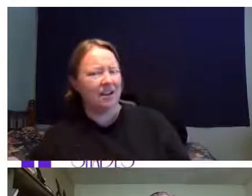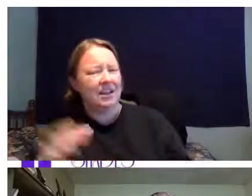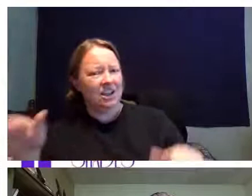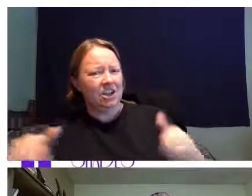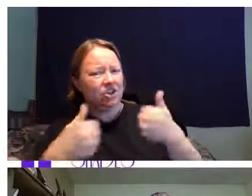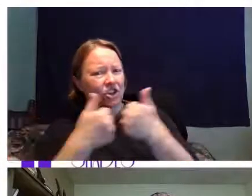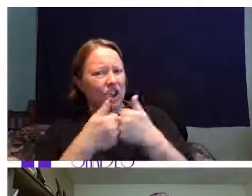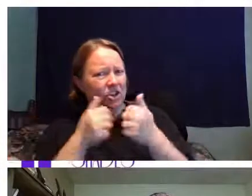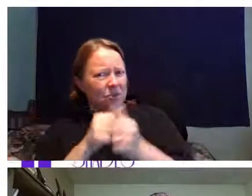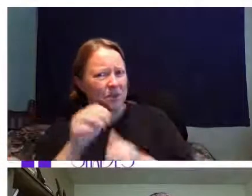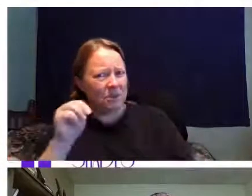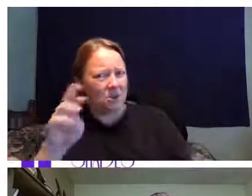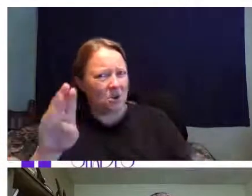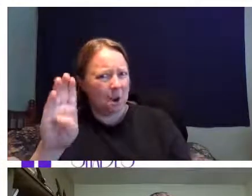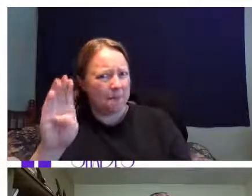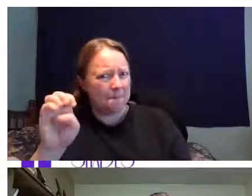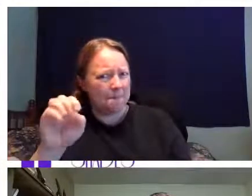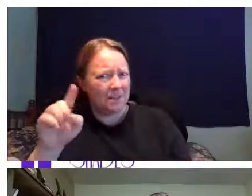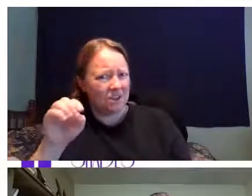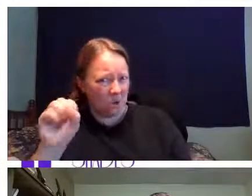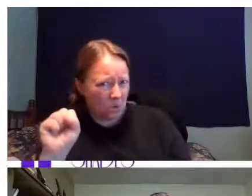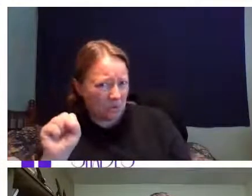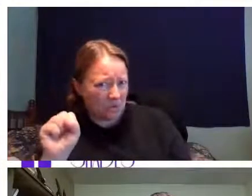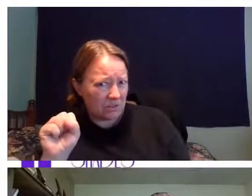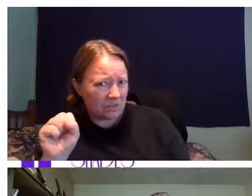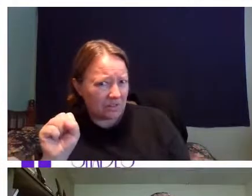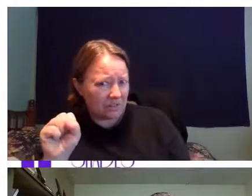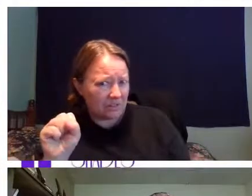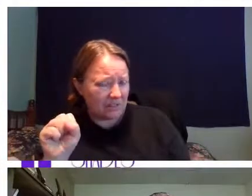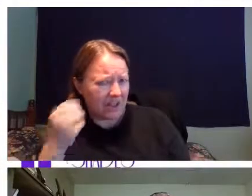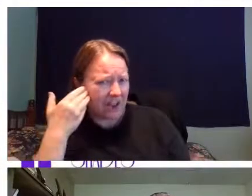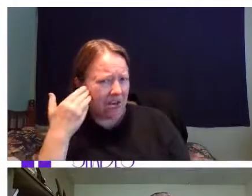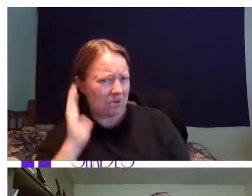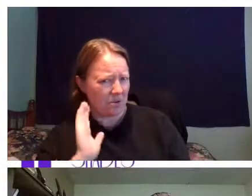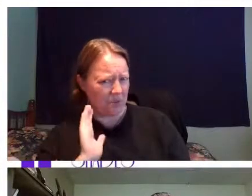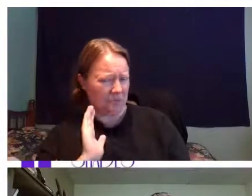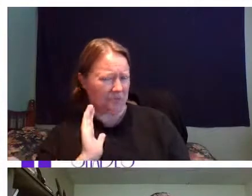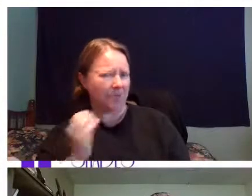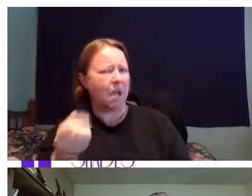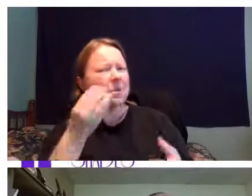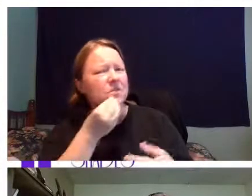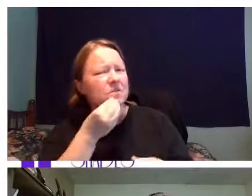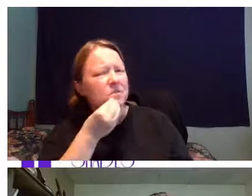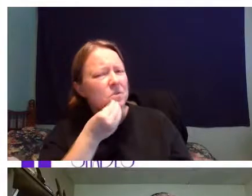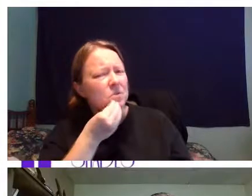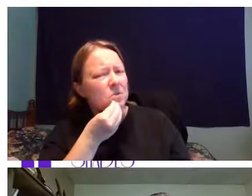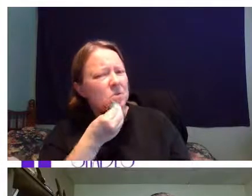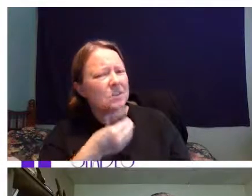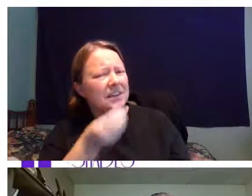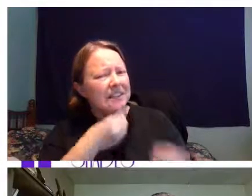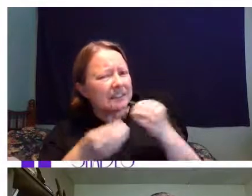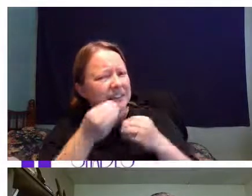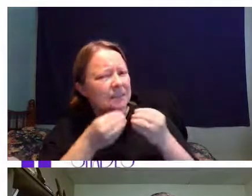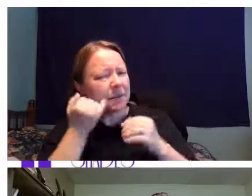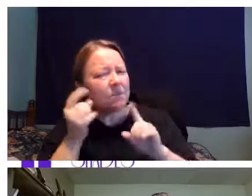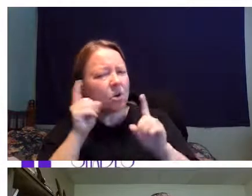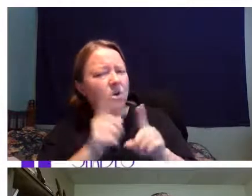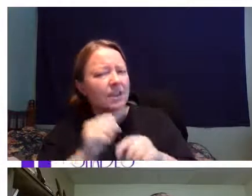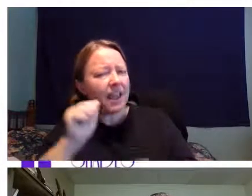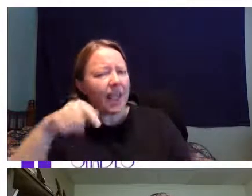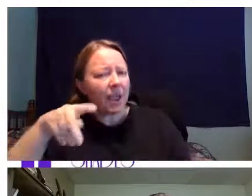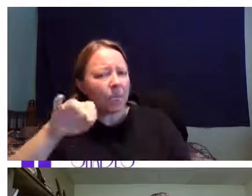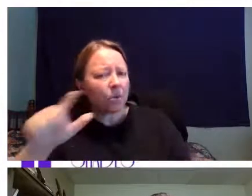Mr. Bezos is, I don't know how much food he eats, but if he goes to April's food